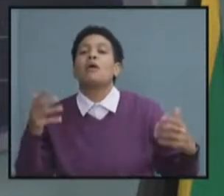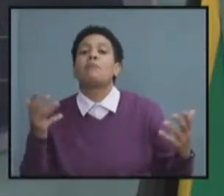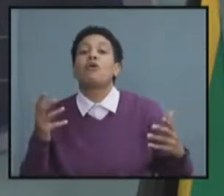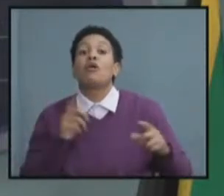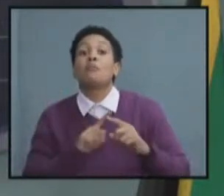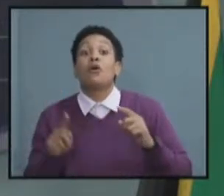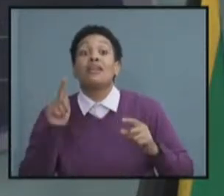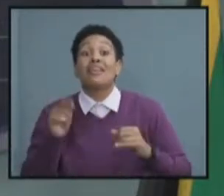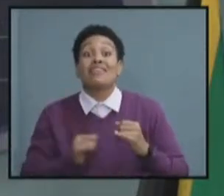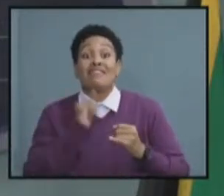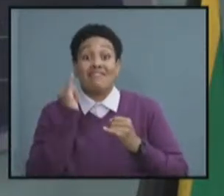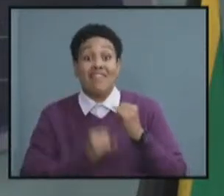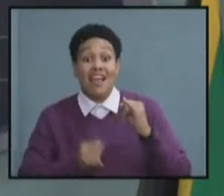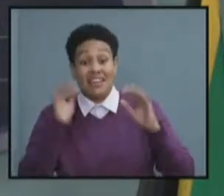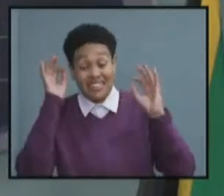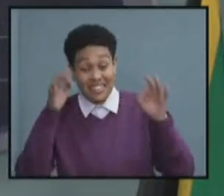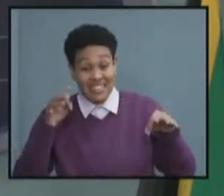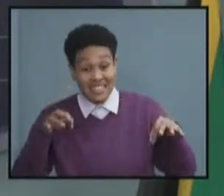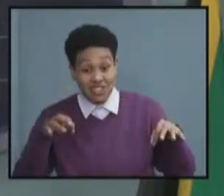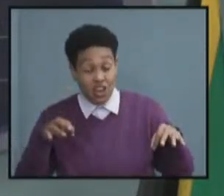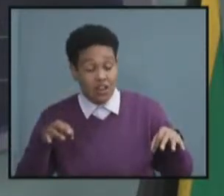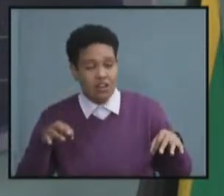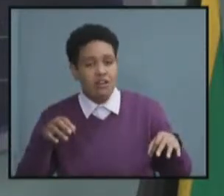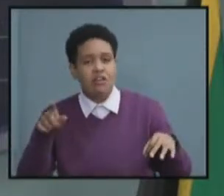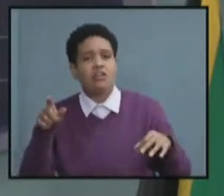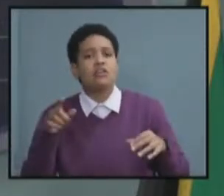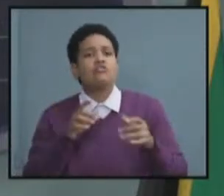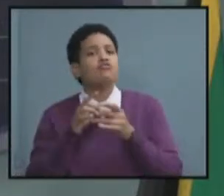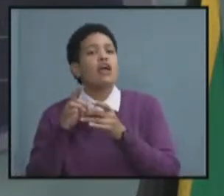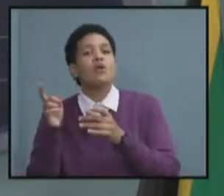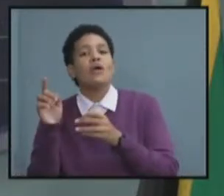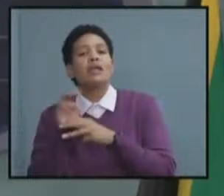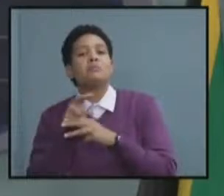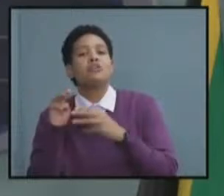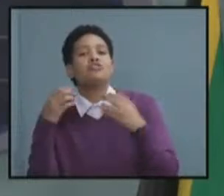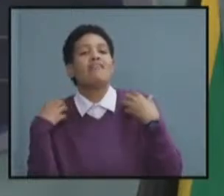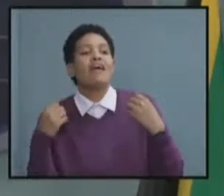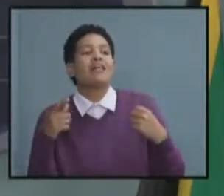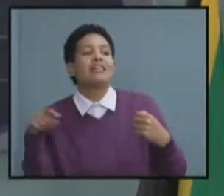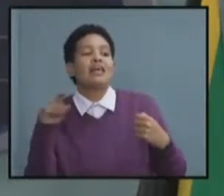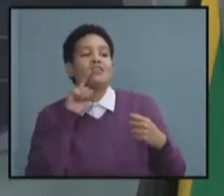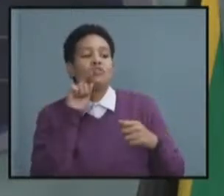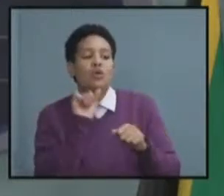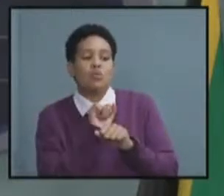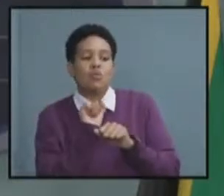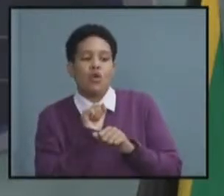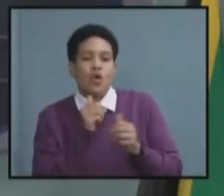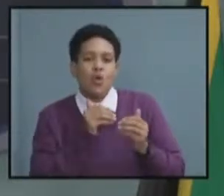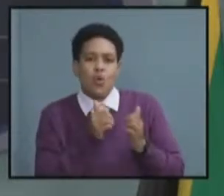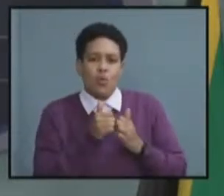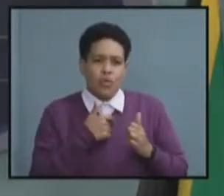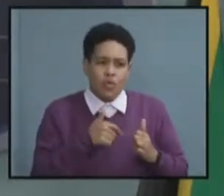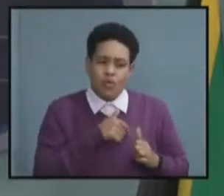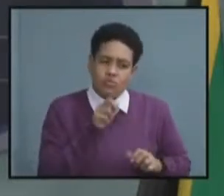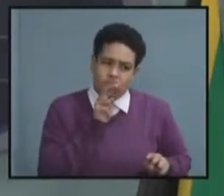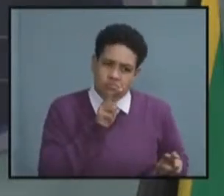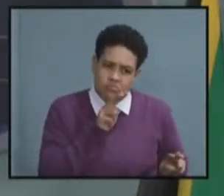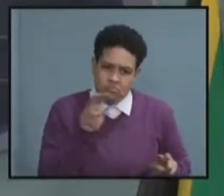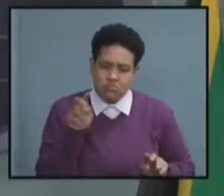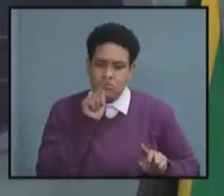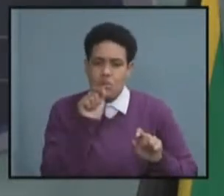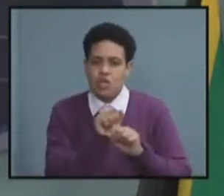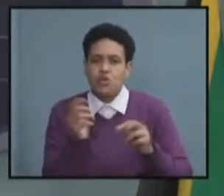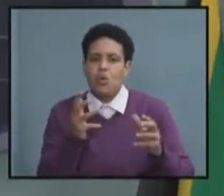the final decision is that of the Ministry of Health, and they have been working closely with us to